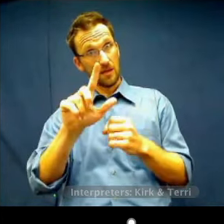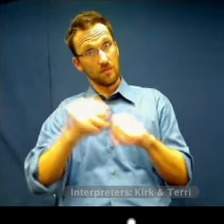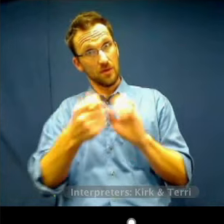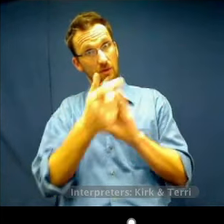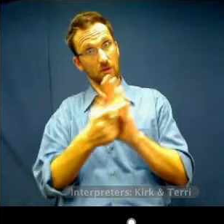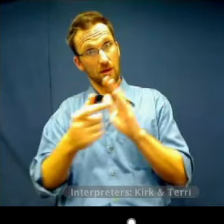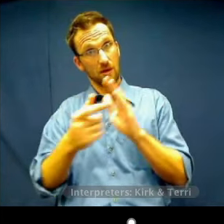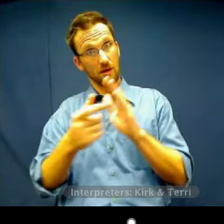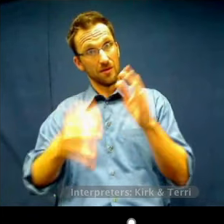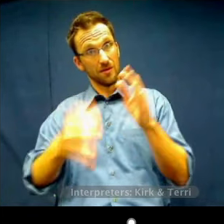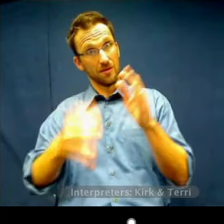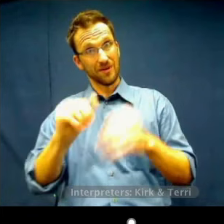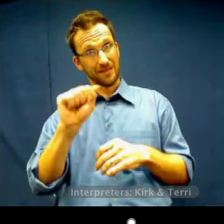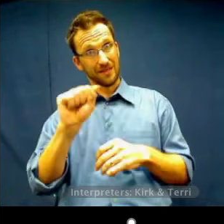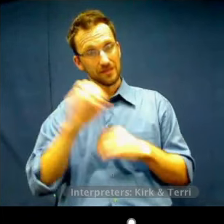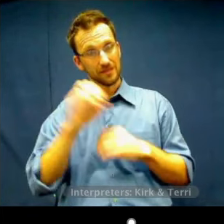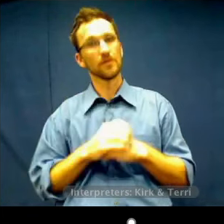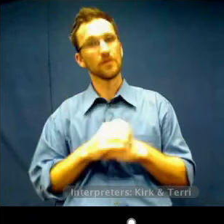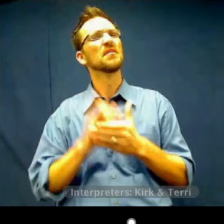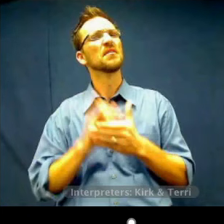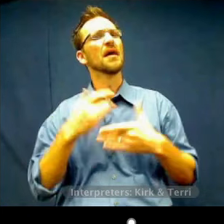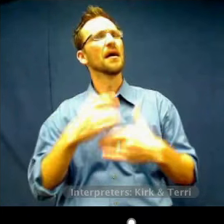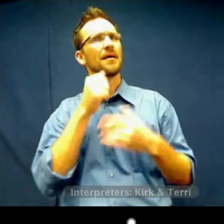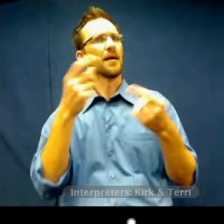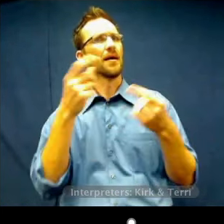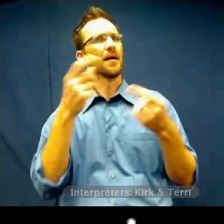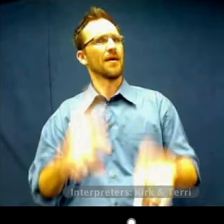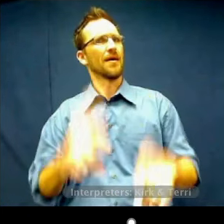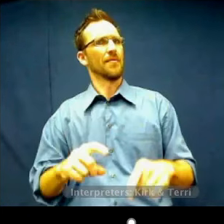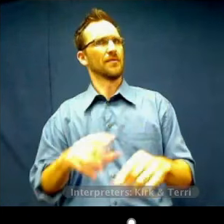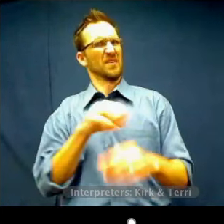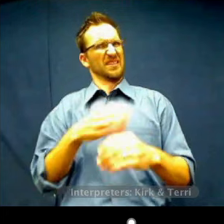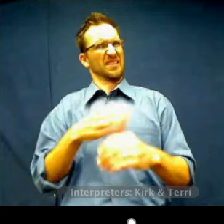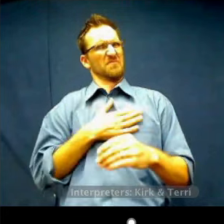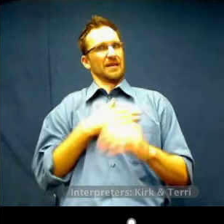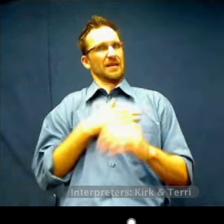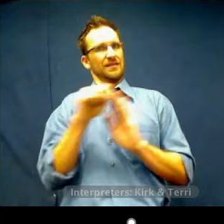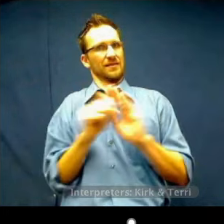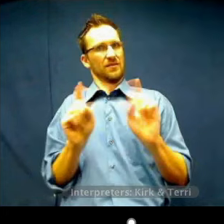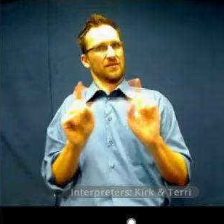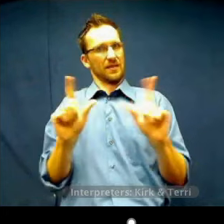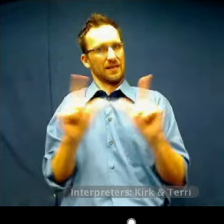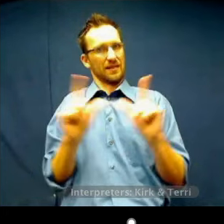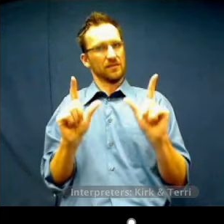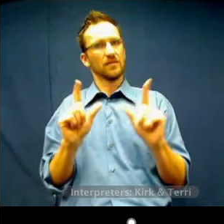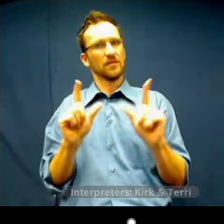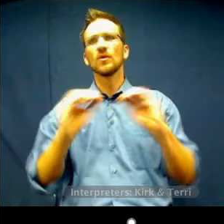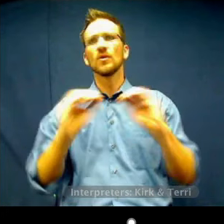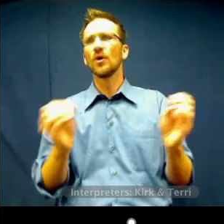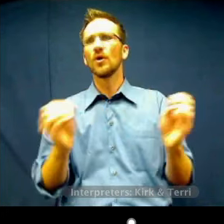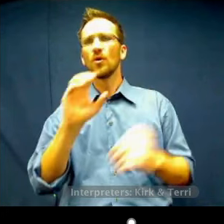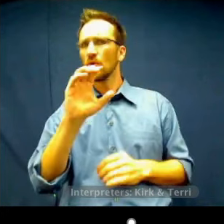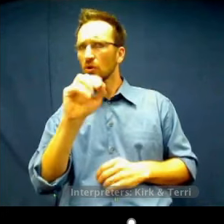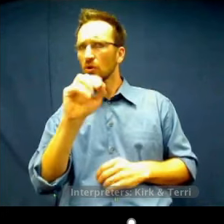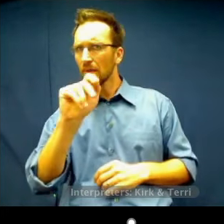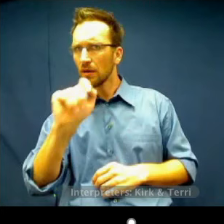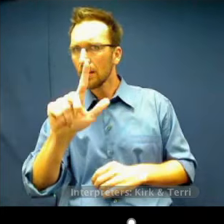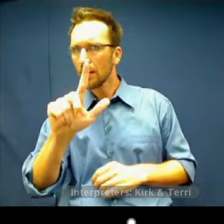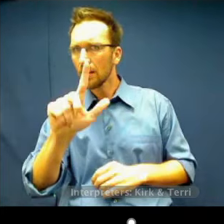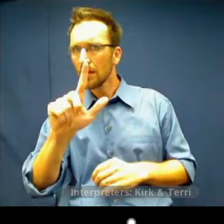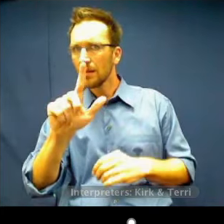doesn't happen in the states that I'm licensed in. There's no criminal charges brought for a breach of contract. Essentially, a